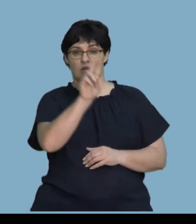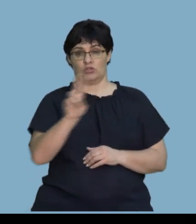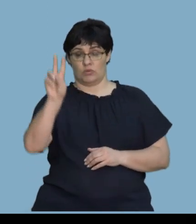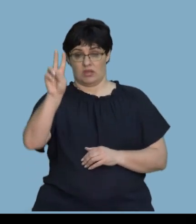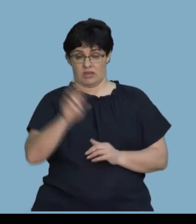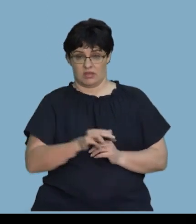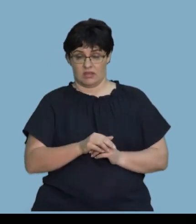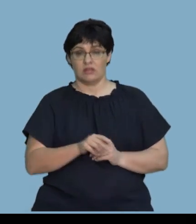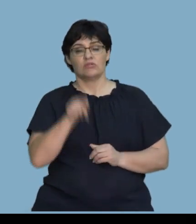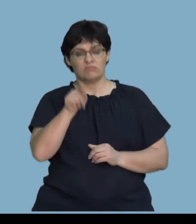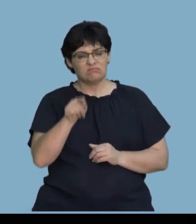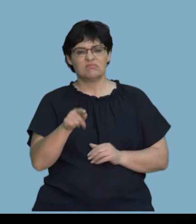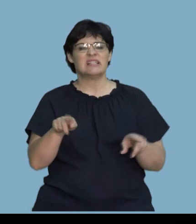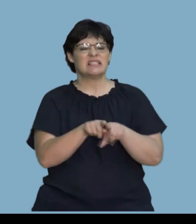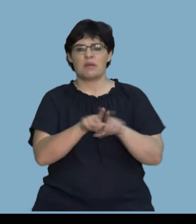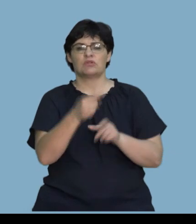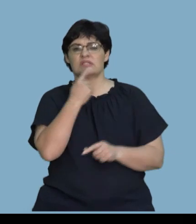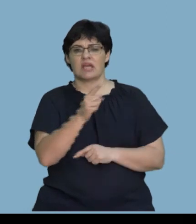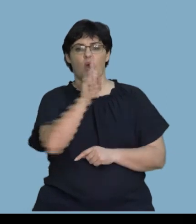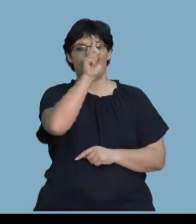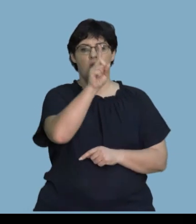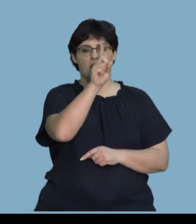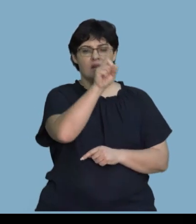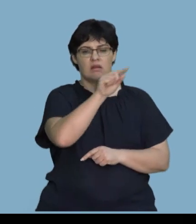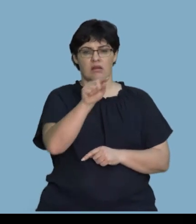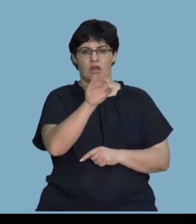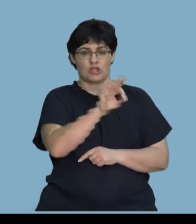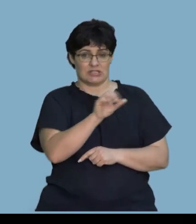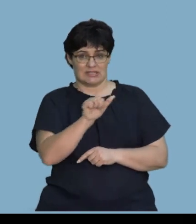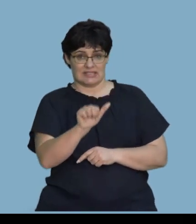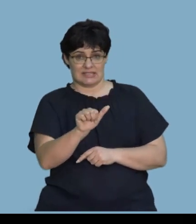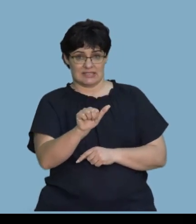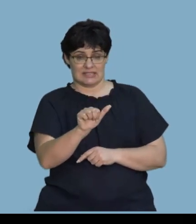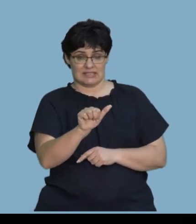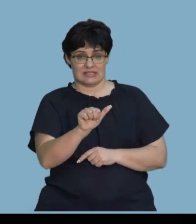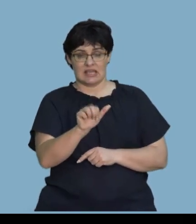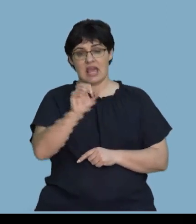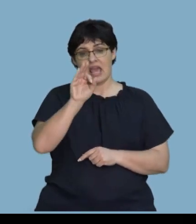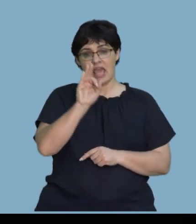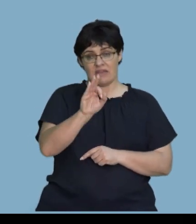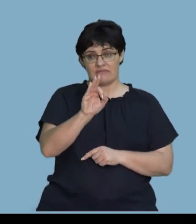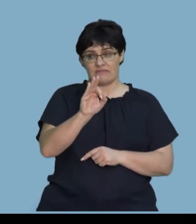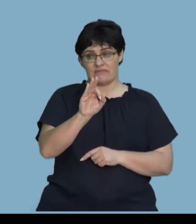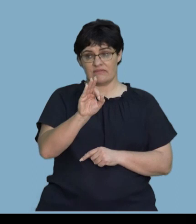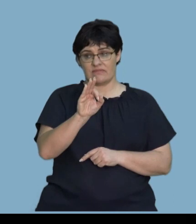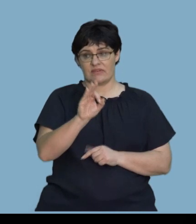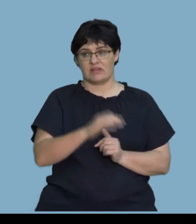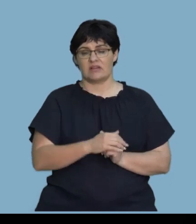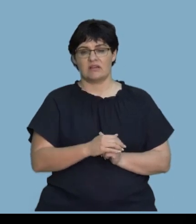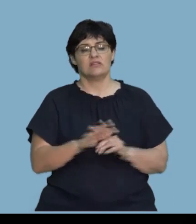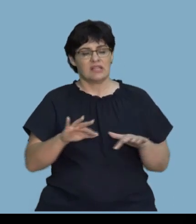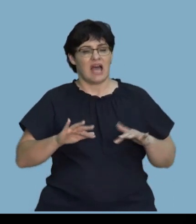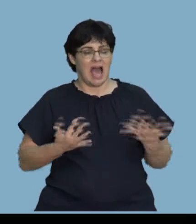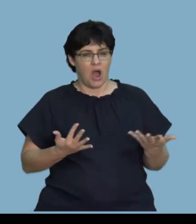squared. So this is as good as saying 1 over 36 F, okay? So that's